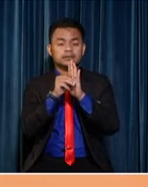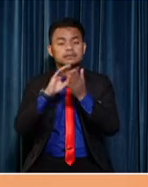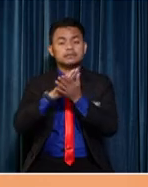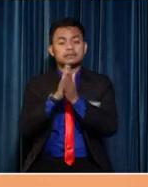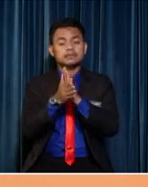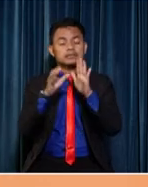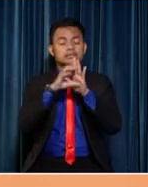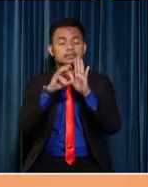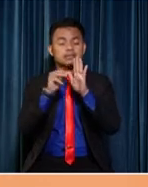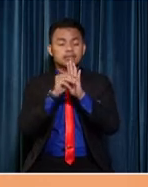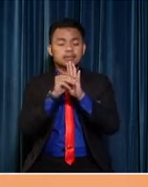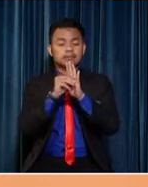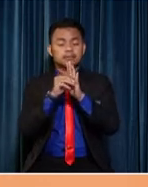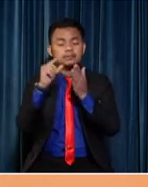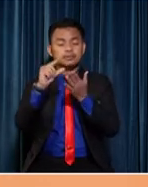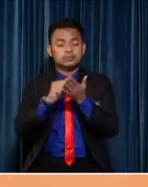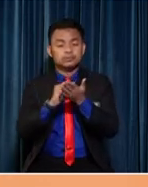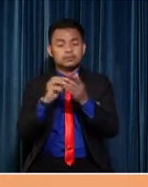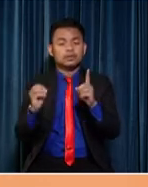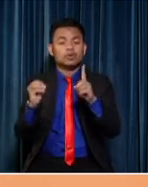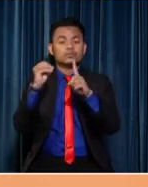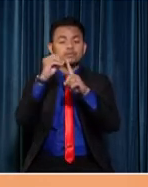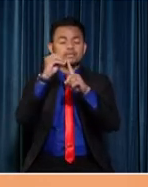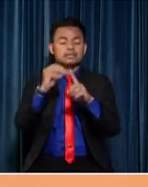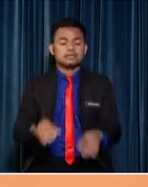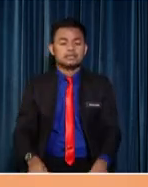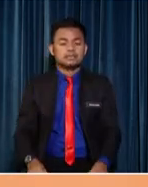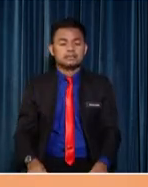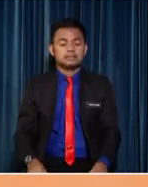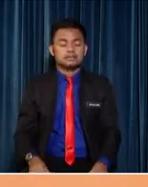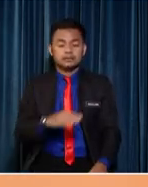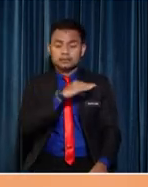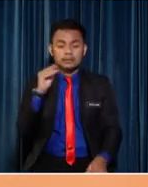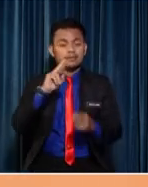centimeter using objects and vice versa.